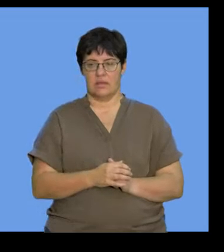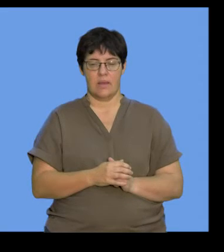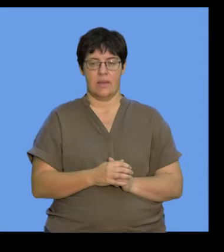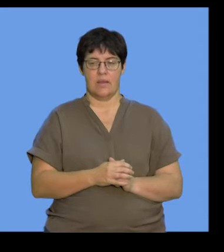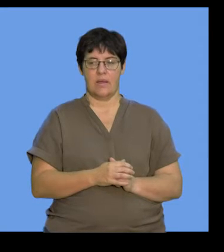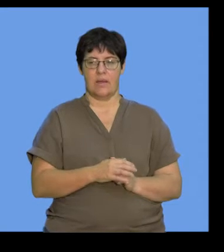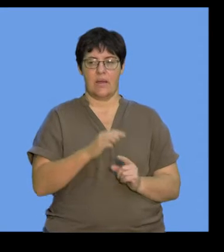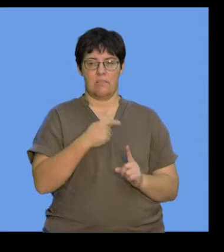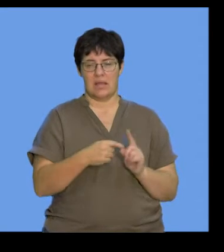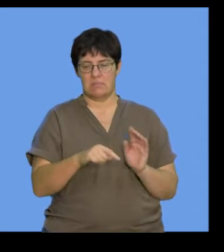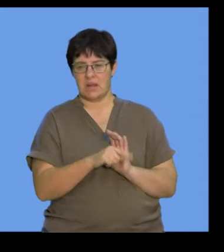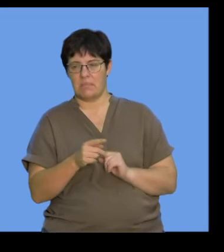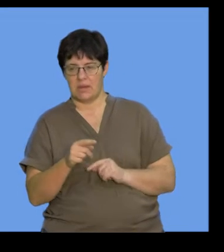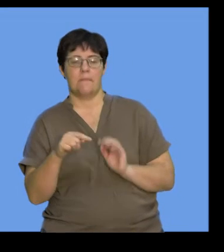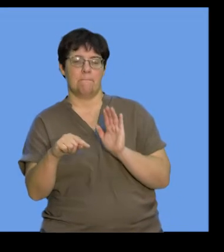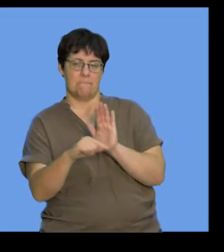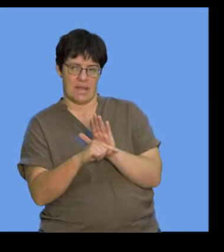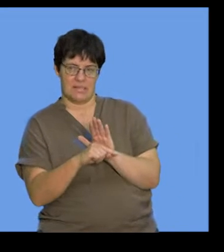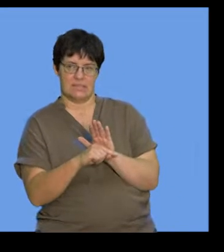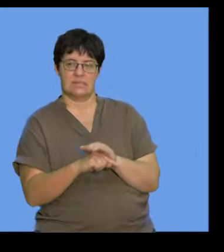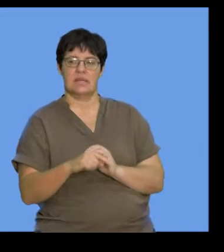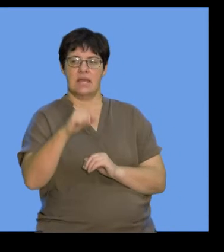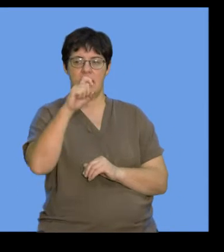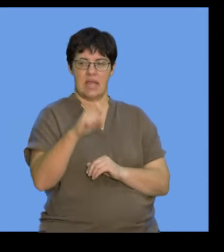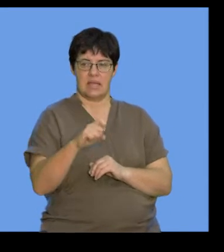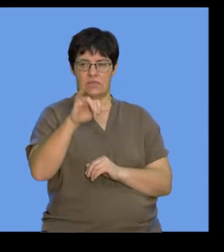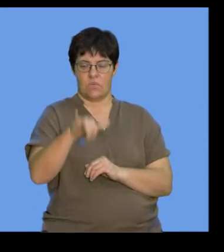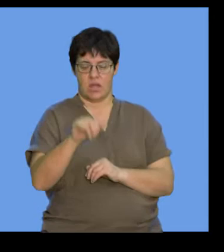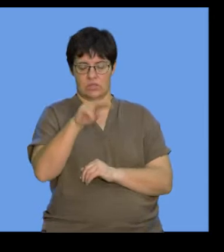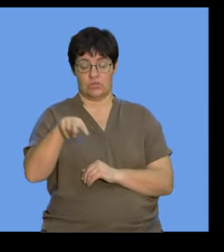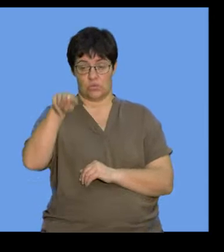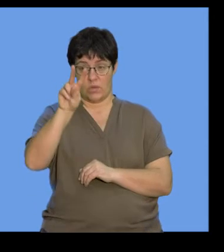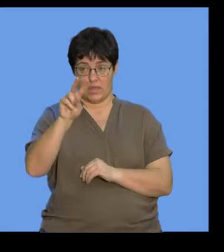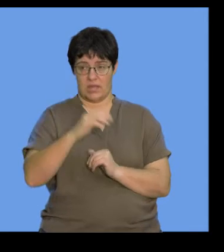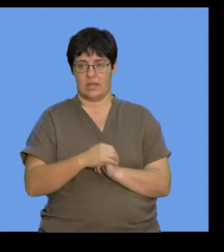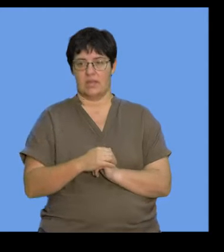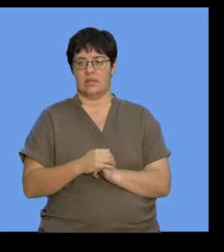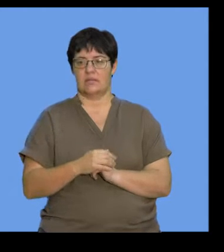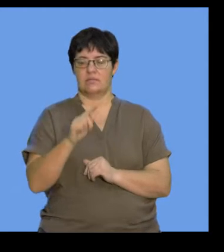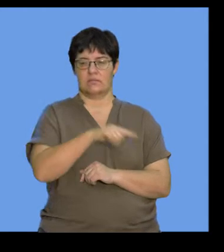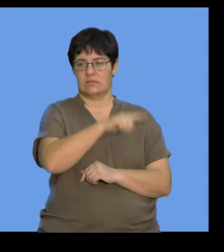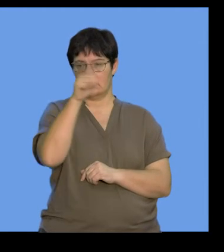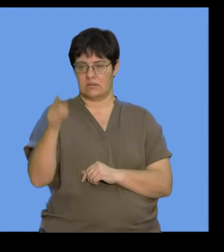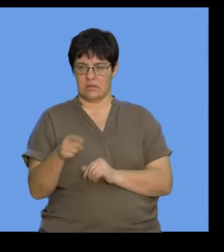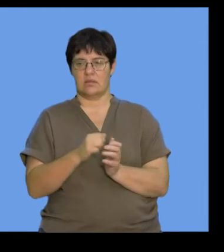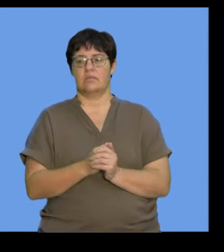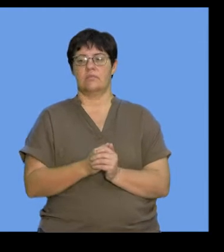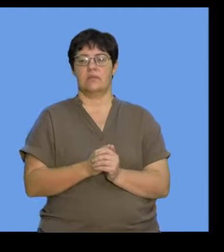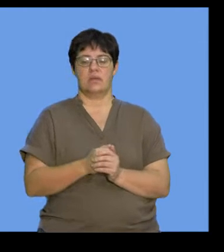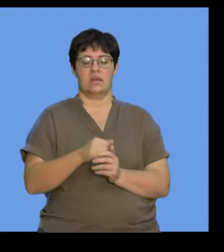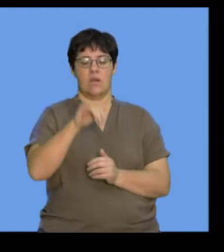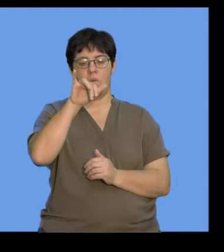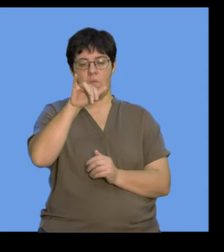y. Then if I multiply that one, it becomes minus x y squared. If I